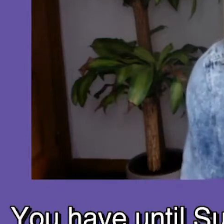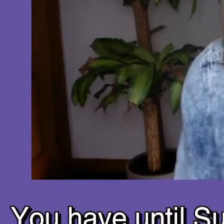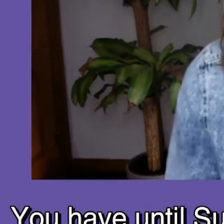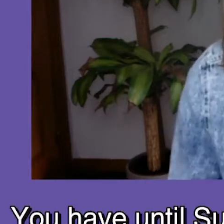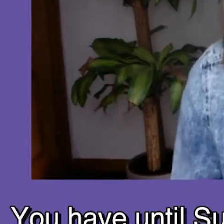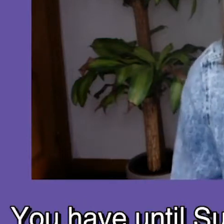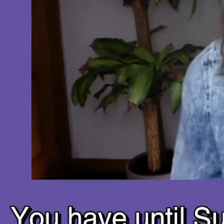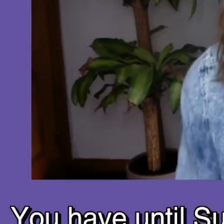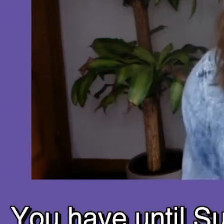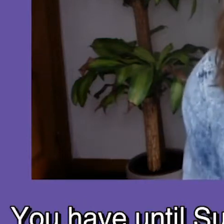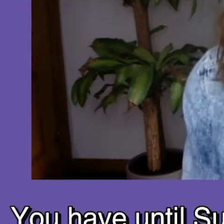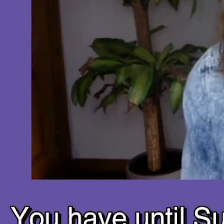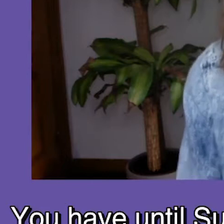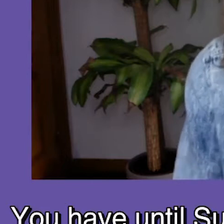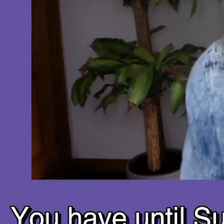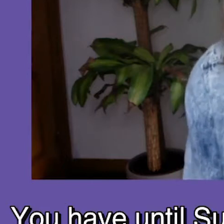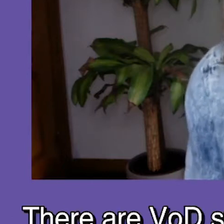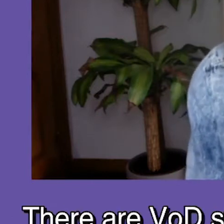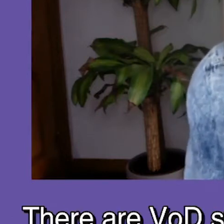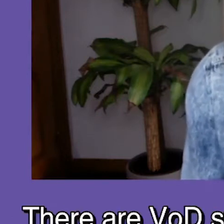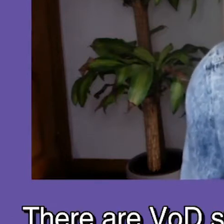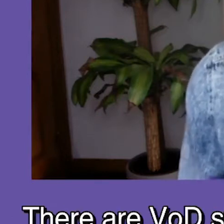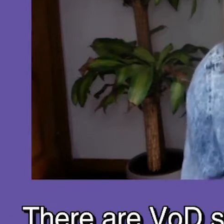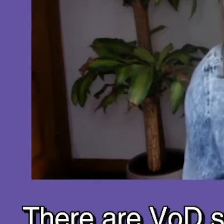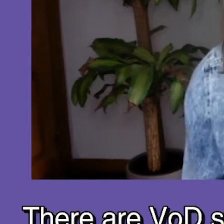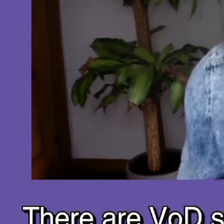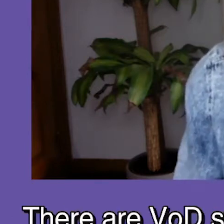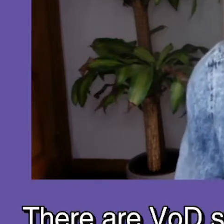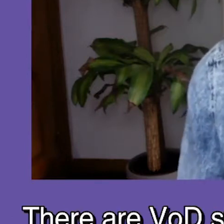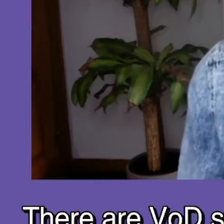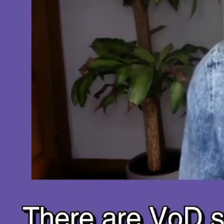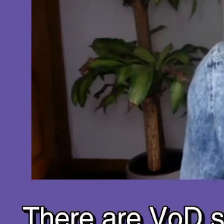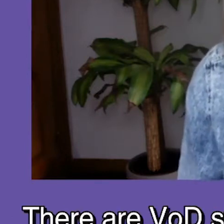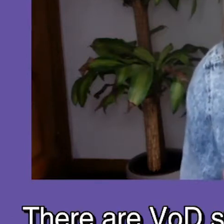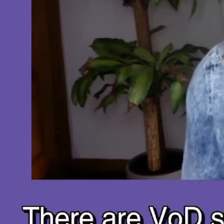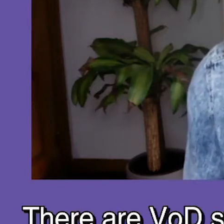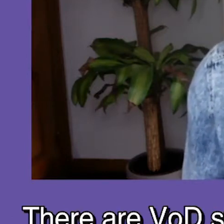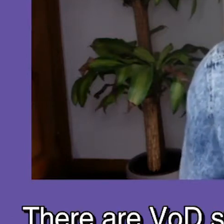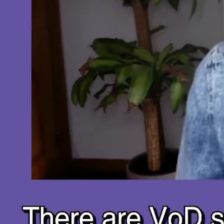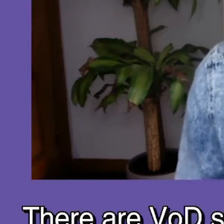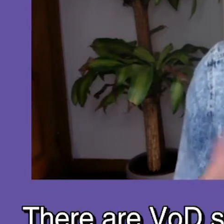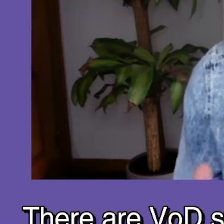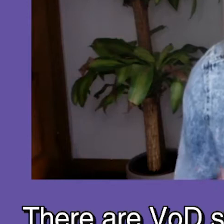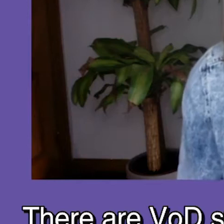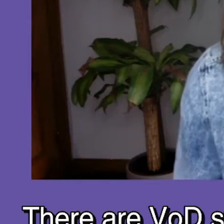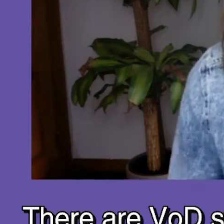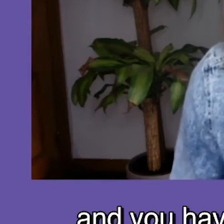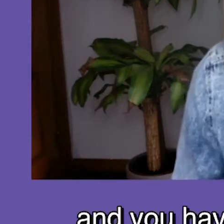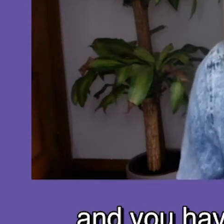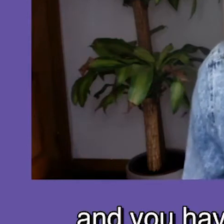Gordon. You have until Sunday to watch the entire programme of the festival. You have video on demand strands curated